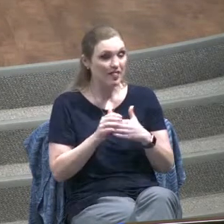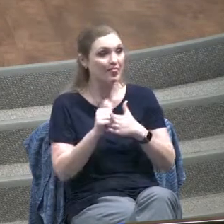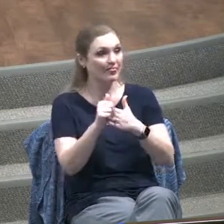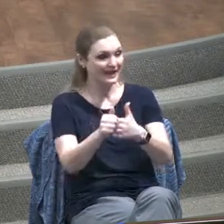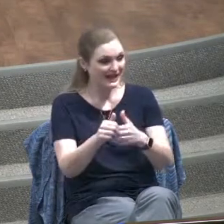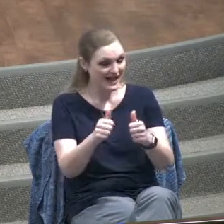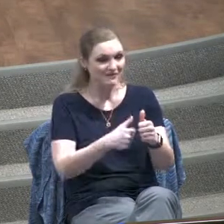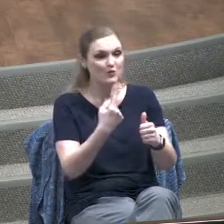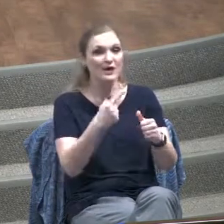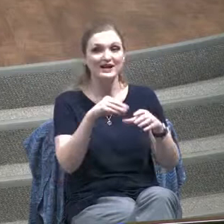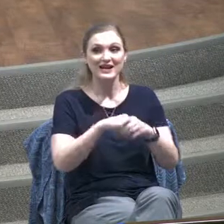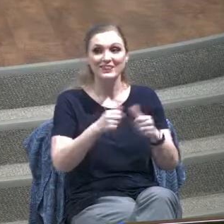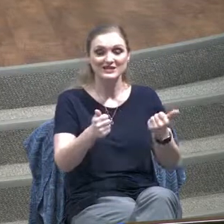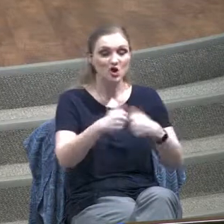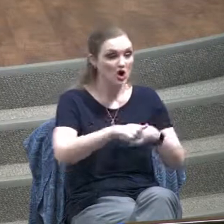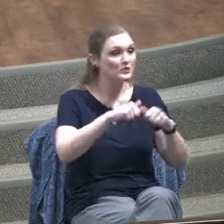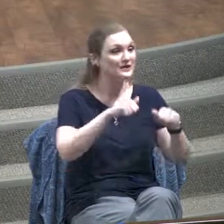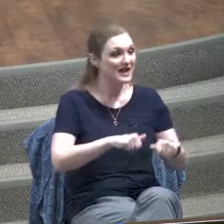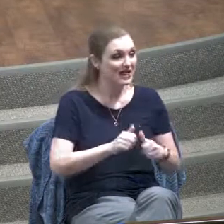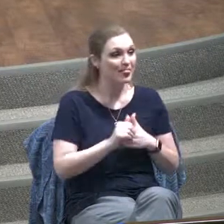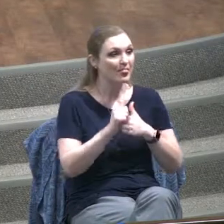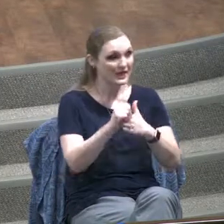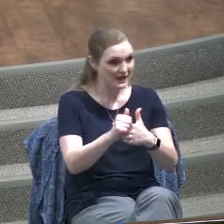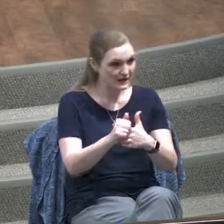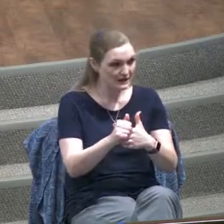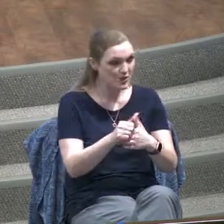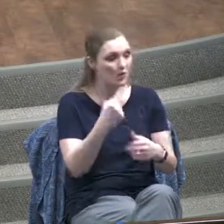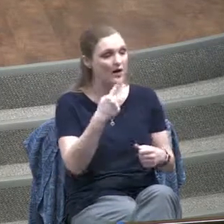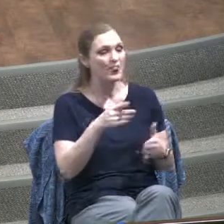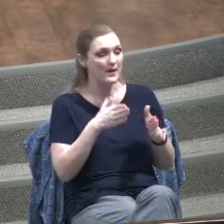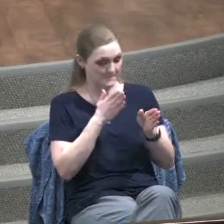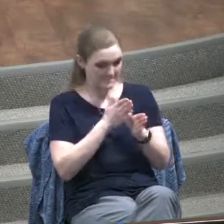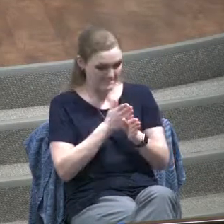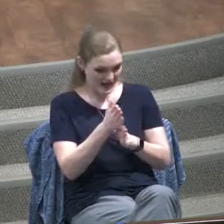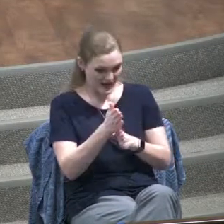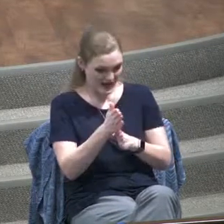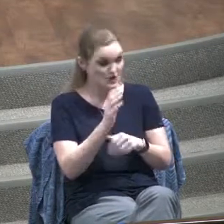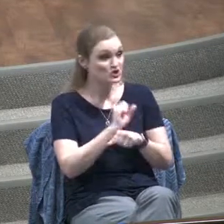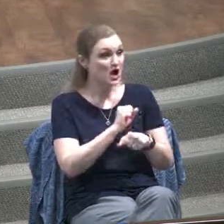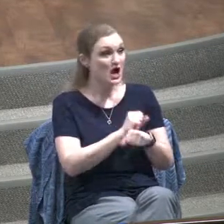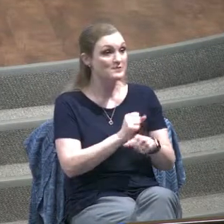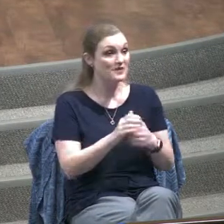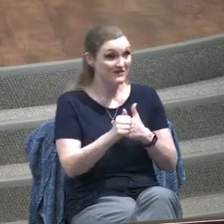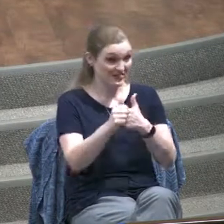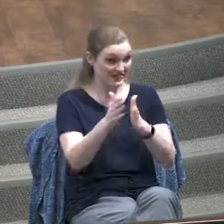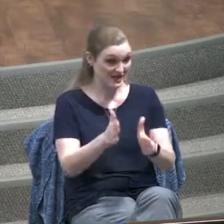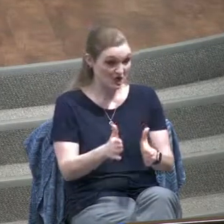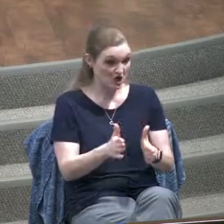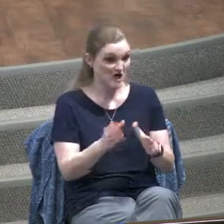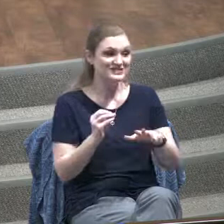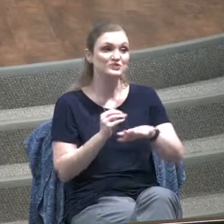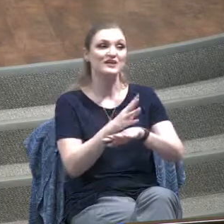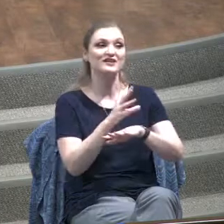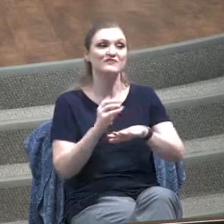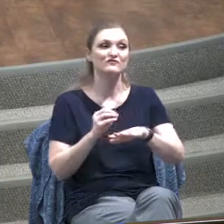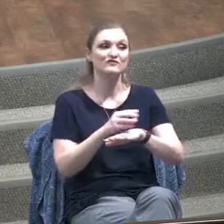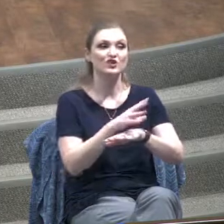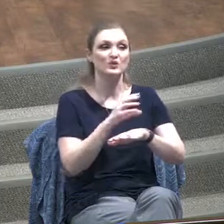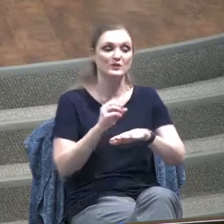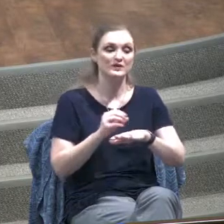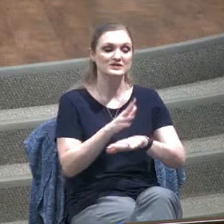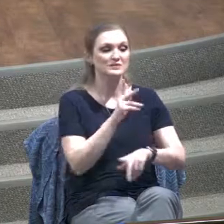Everyone in this auditorium can be a leader. One of the main functions of a leader is to influence